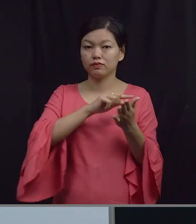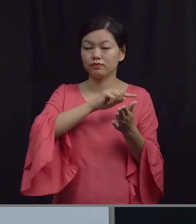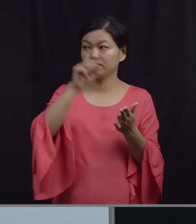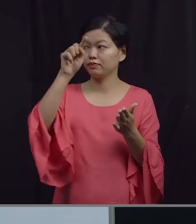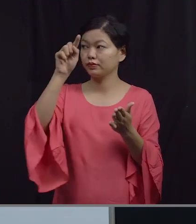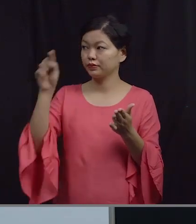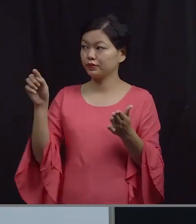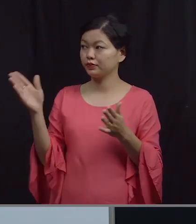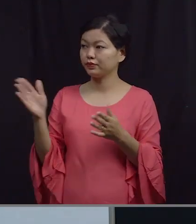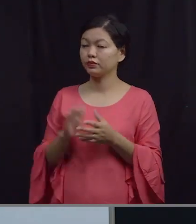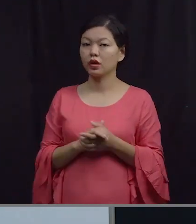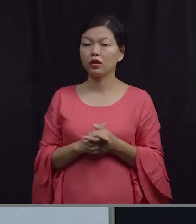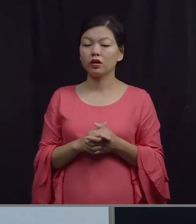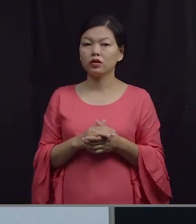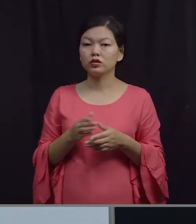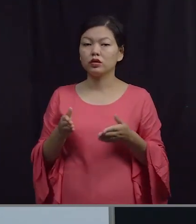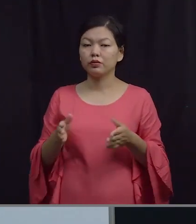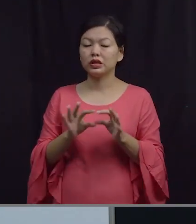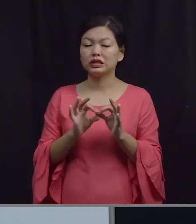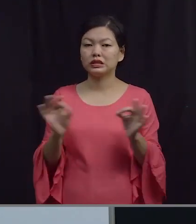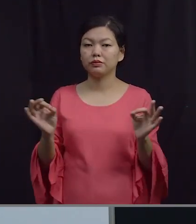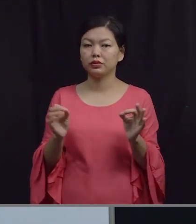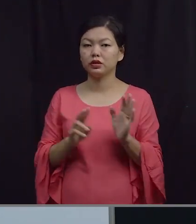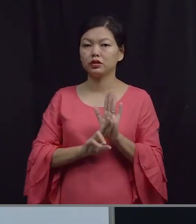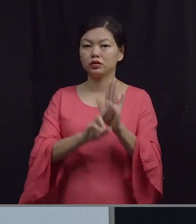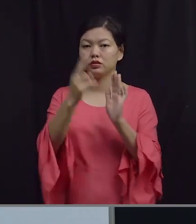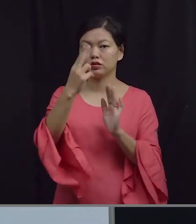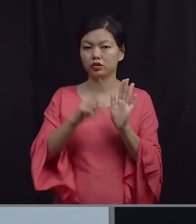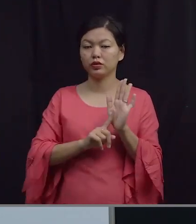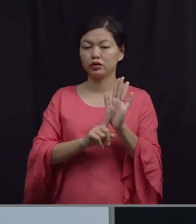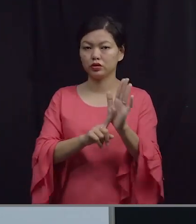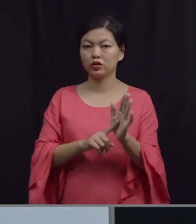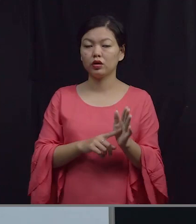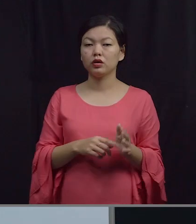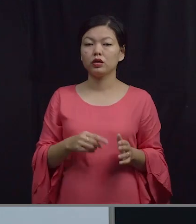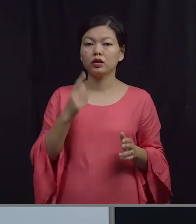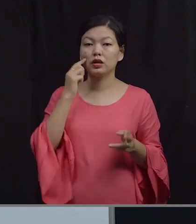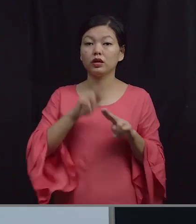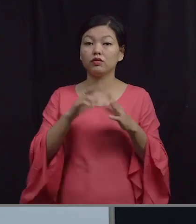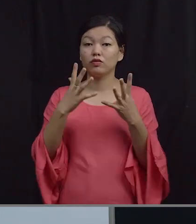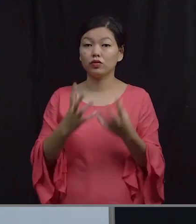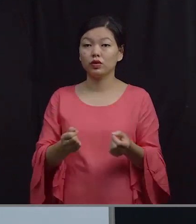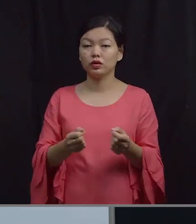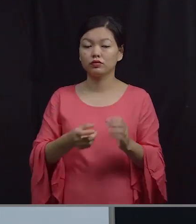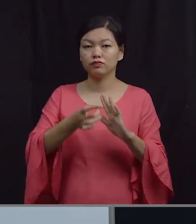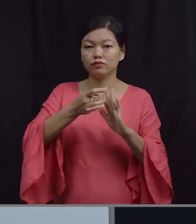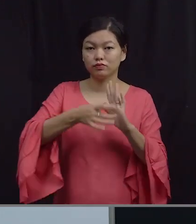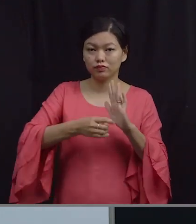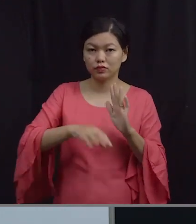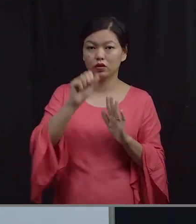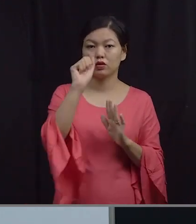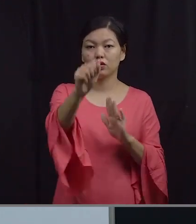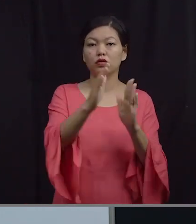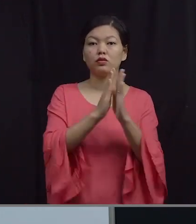for explanation you can go through the book. So you can write like this: let us consider two lenses A and B having focal length f1